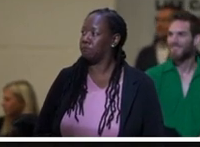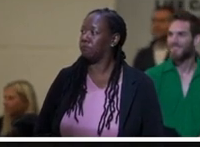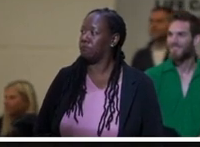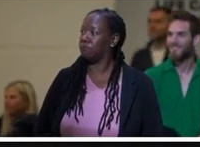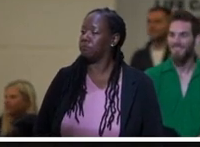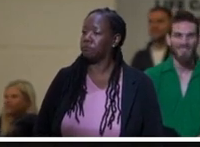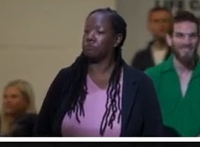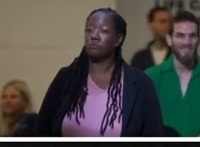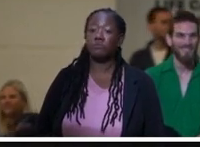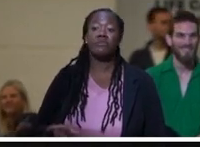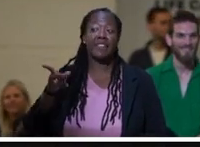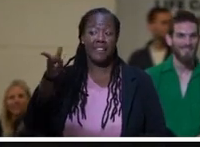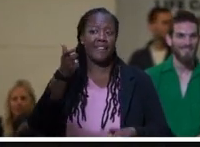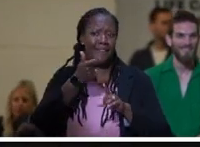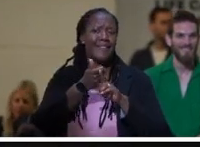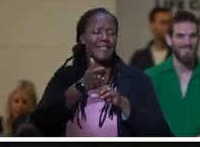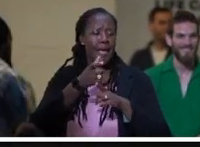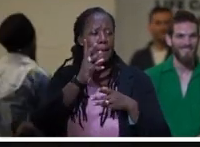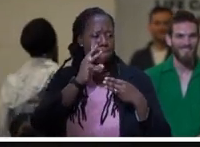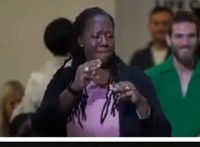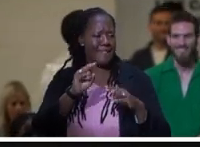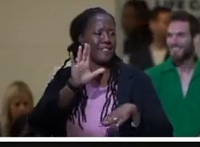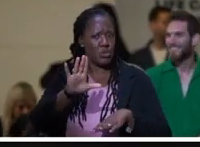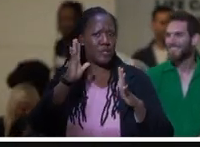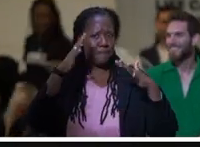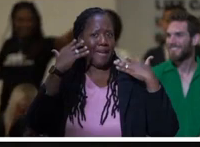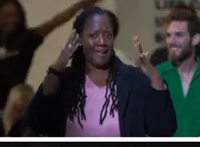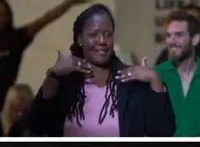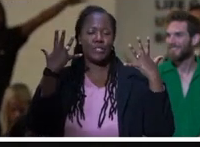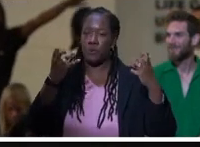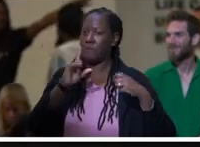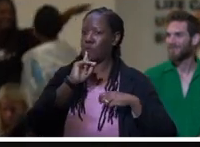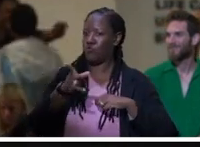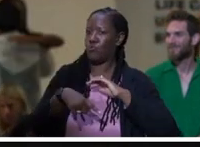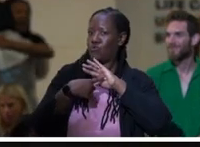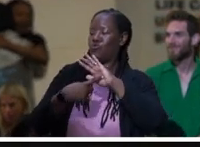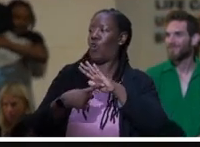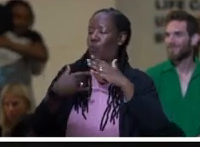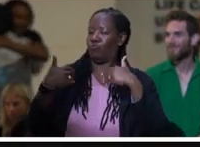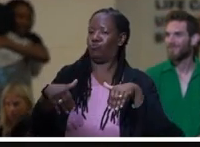He has a method to his madness. So we want to make sure he can show it off.